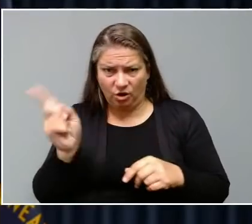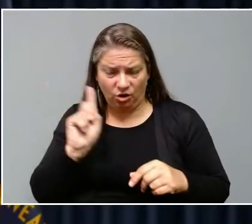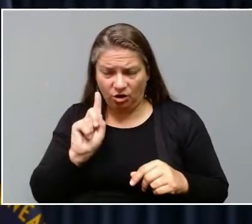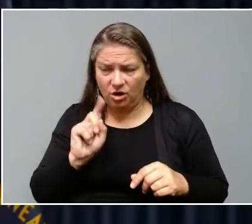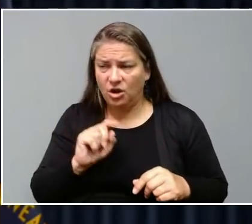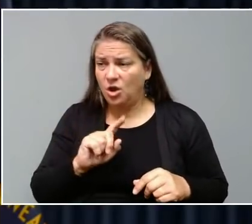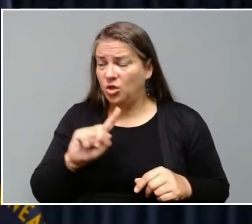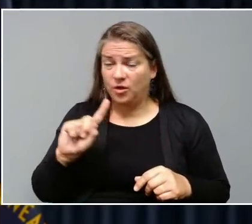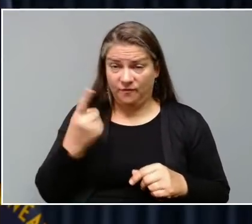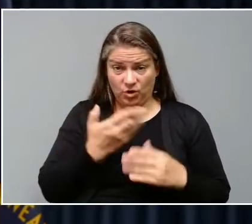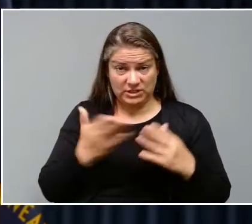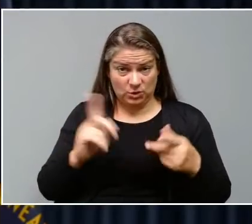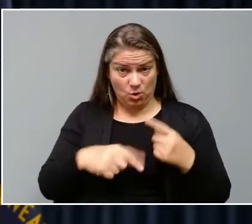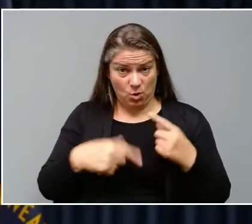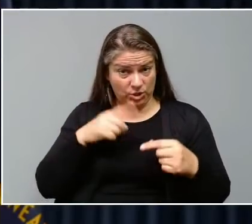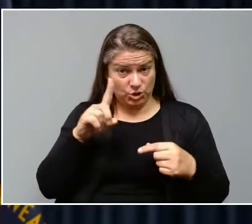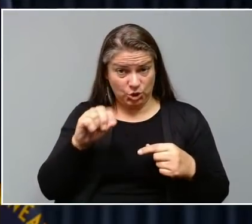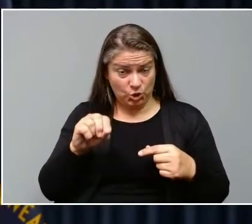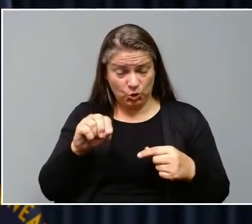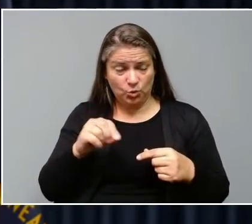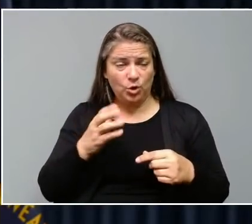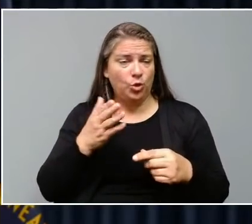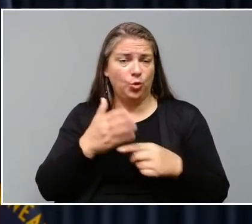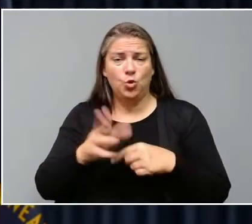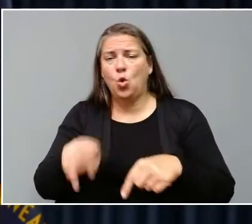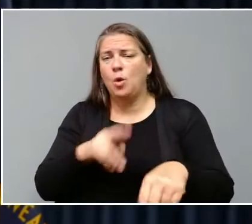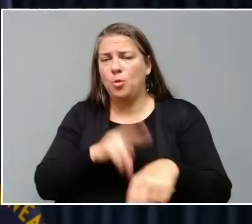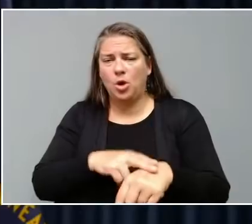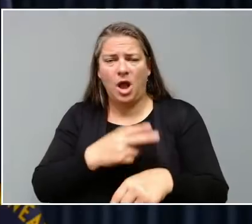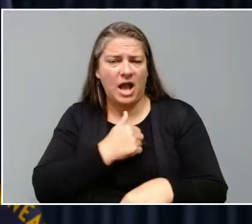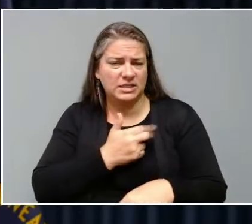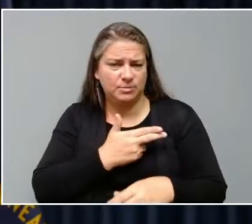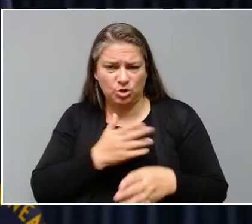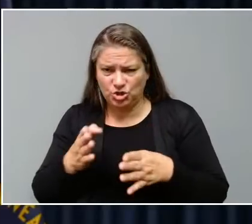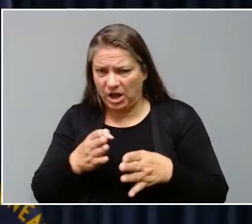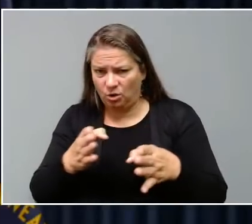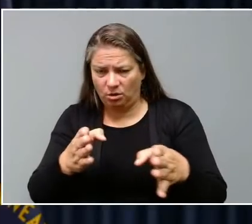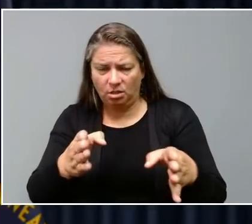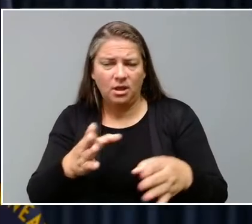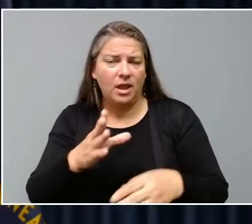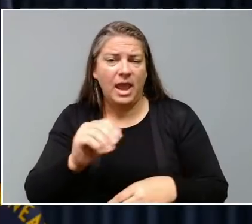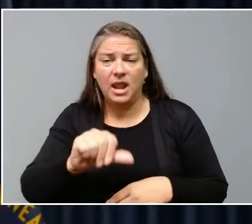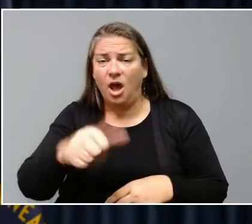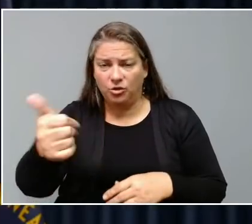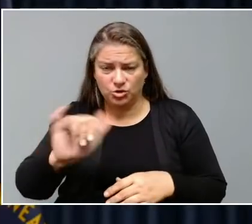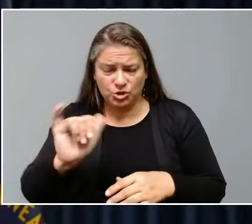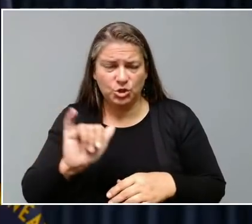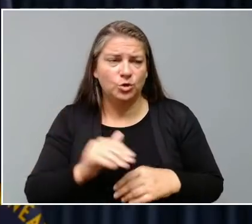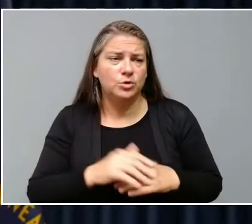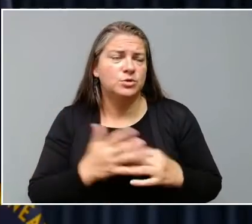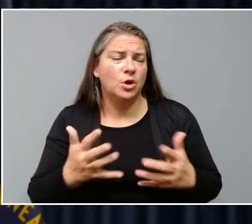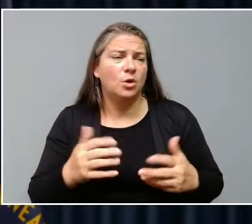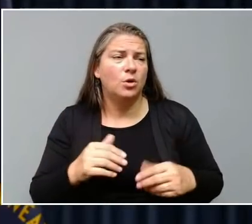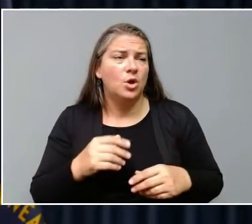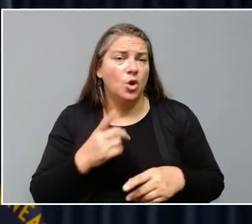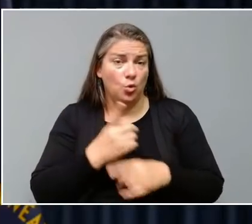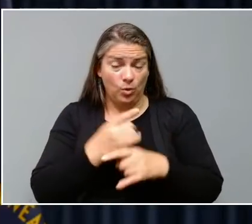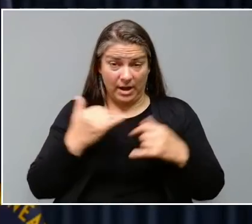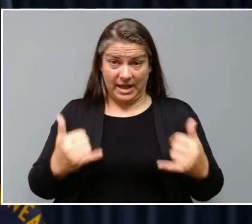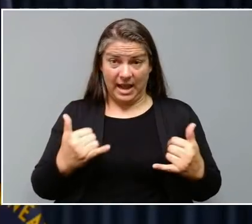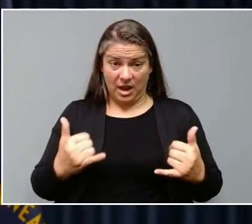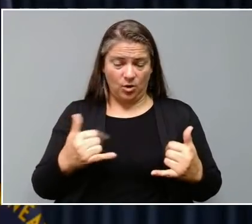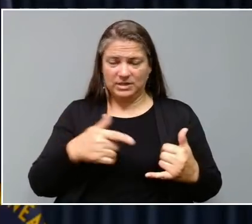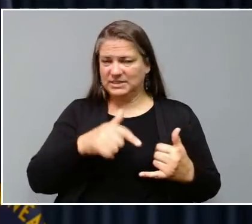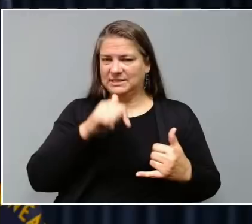always try to do is through normal hospital channels and others. So right now, at least it hasn't been raised